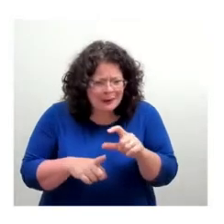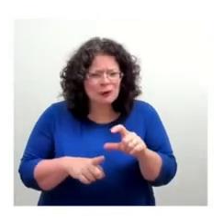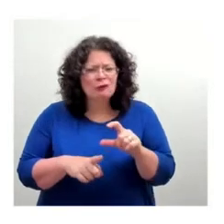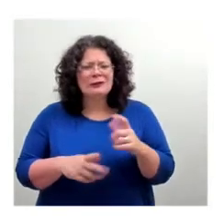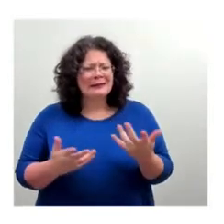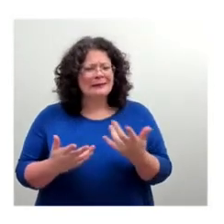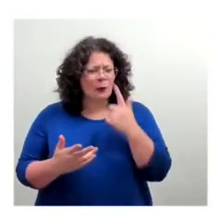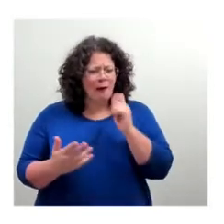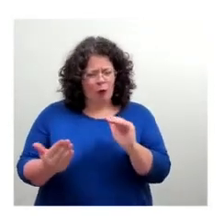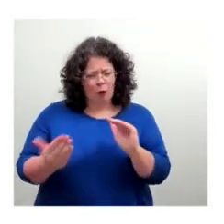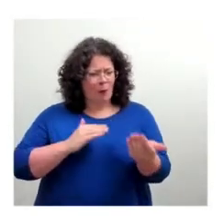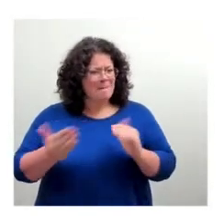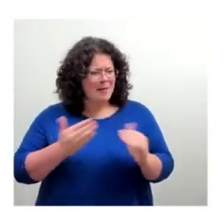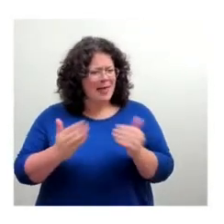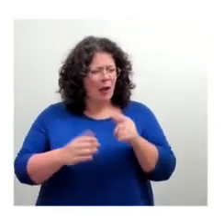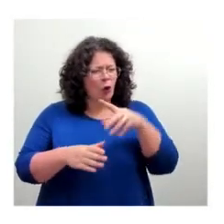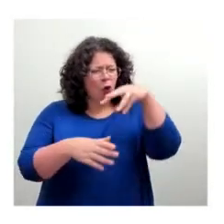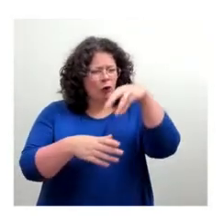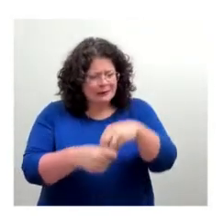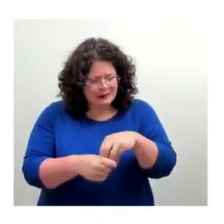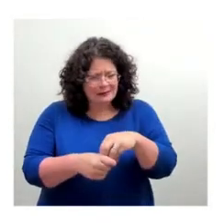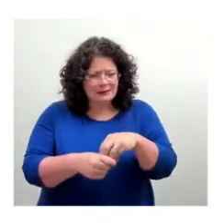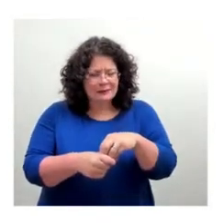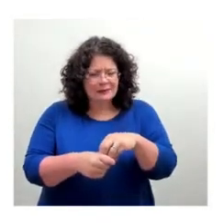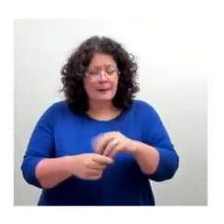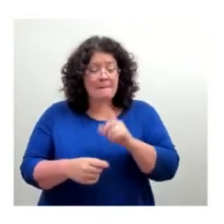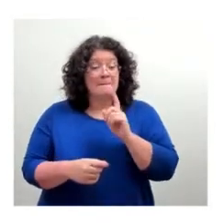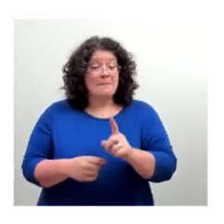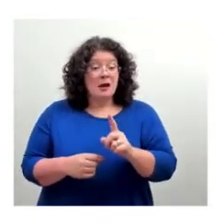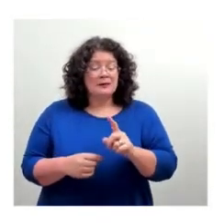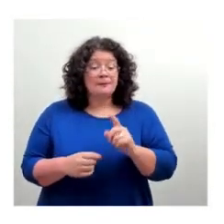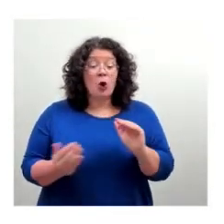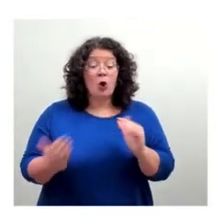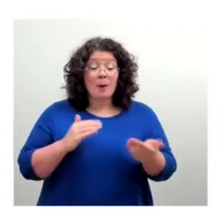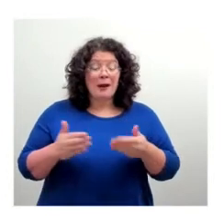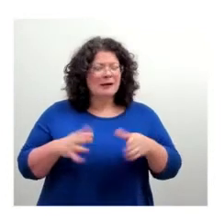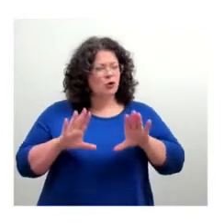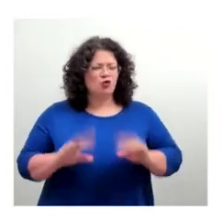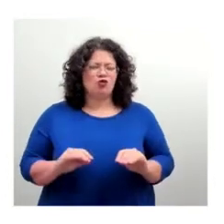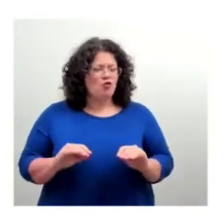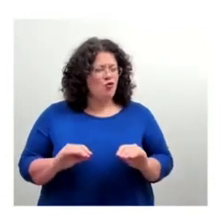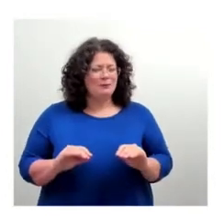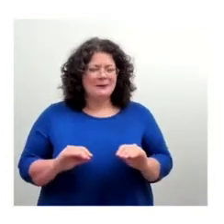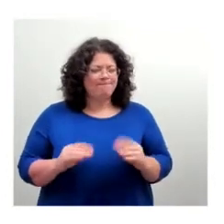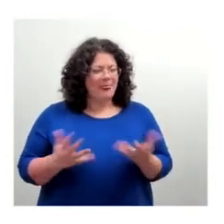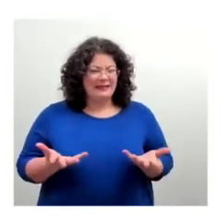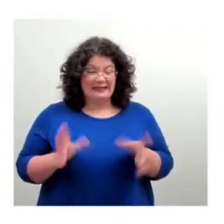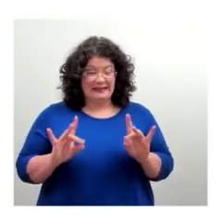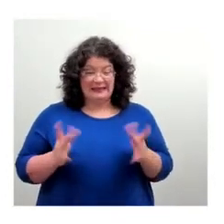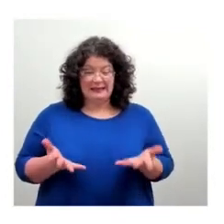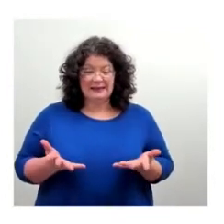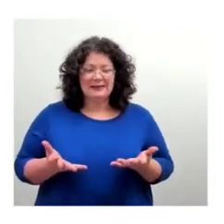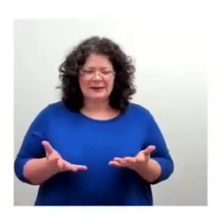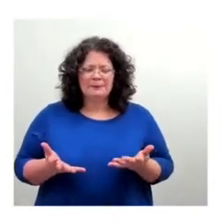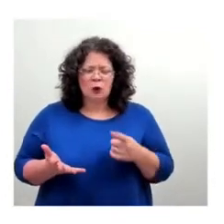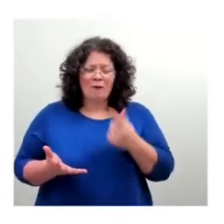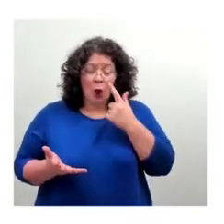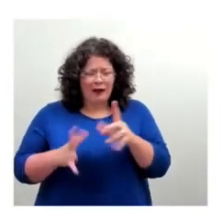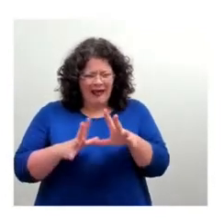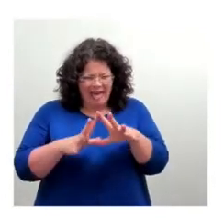where the comparison sort of ends. So if you look at everything that, say, the BBC does, live news, live sport,